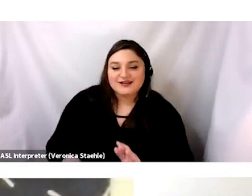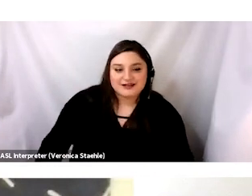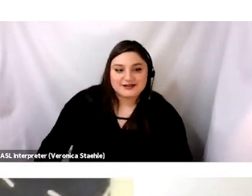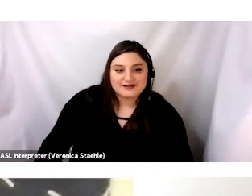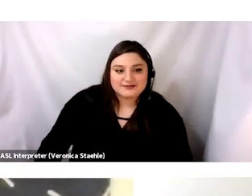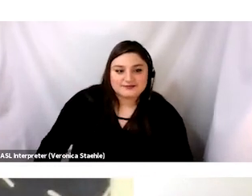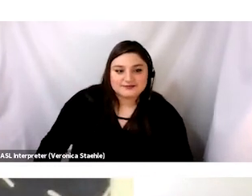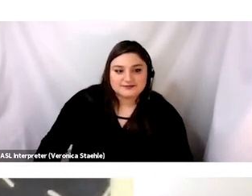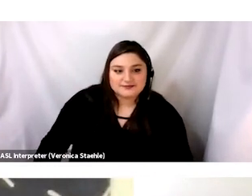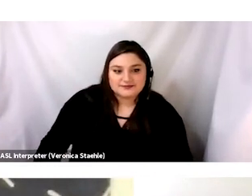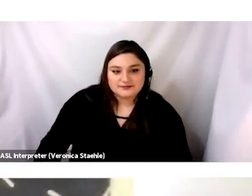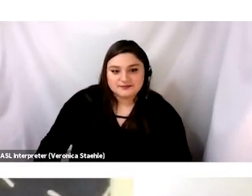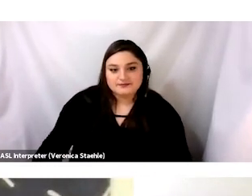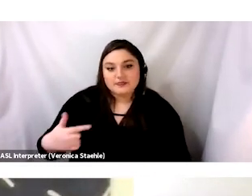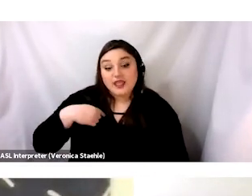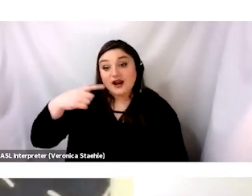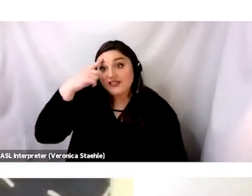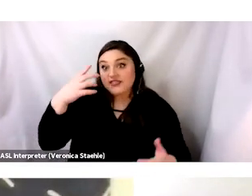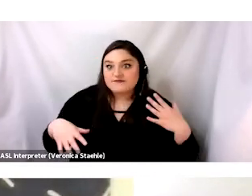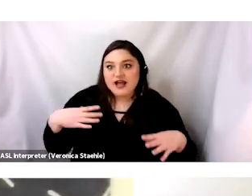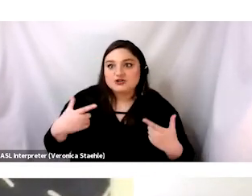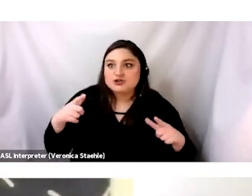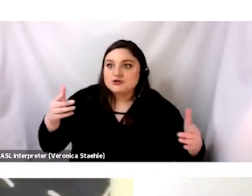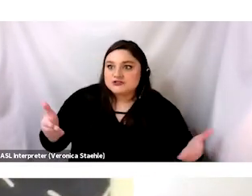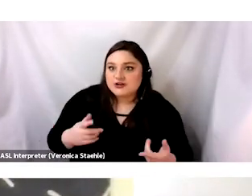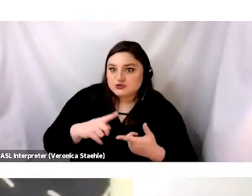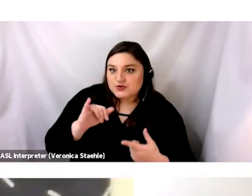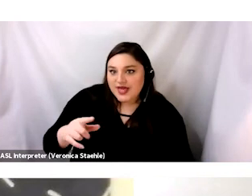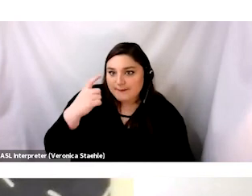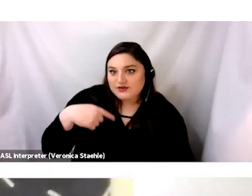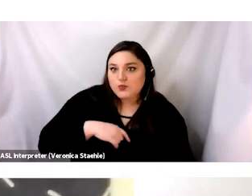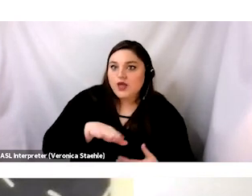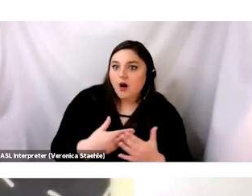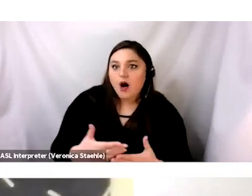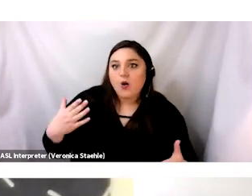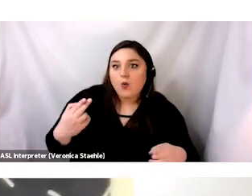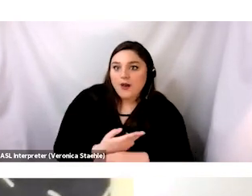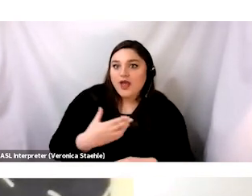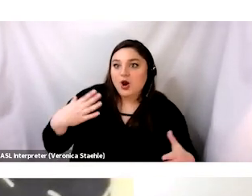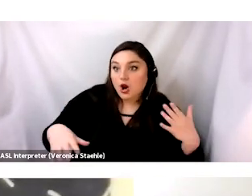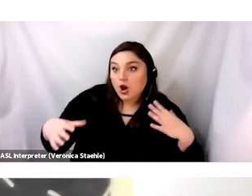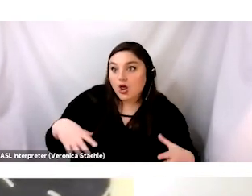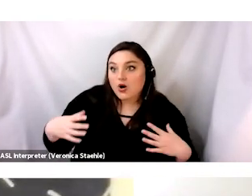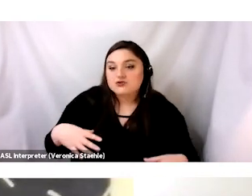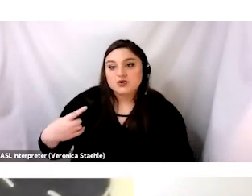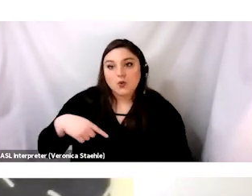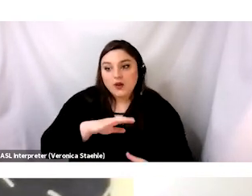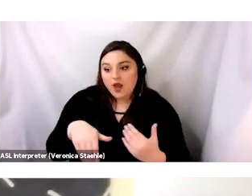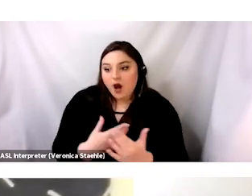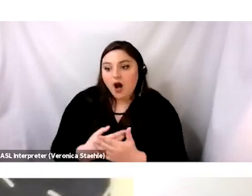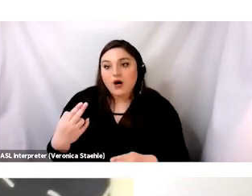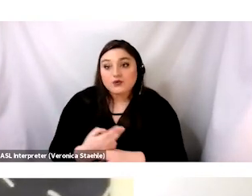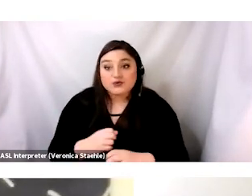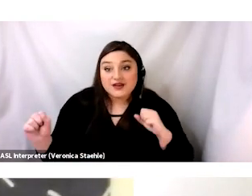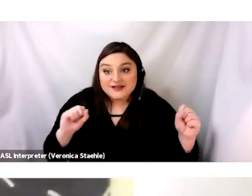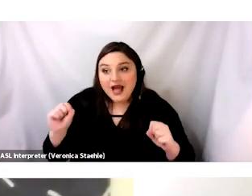think fashion is a huge invitation because we all wear clothes. We all wear clothes. We all use towels